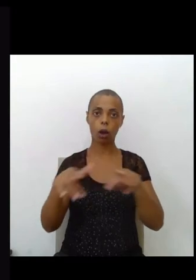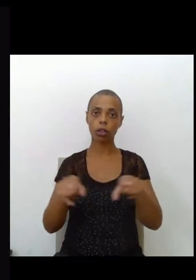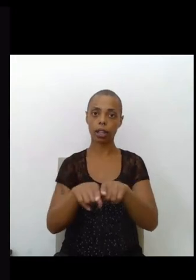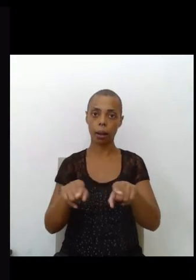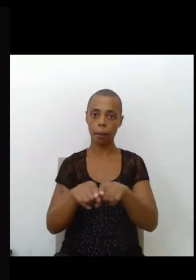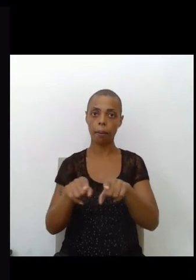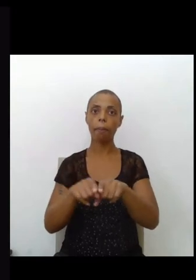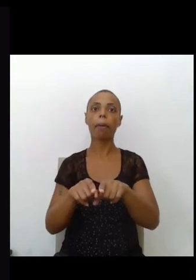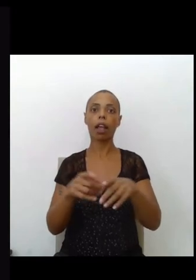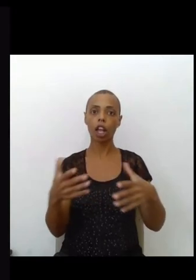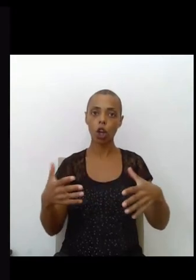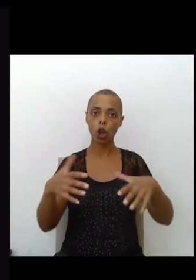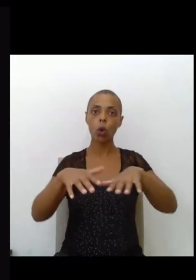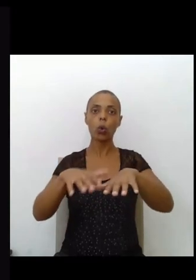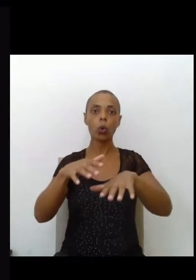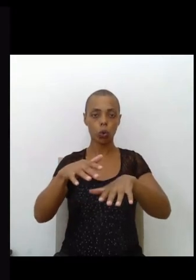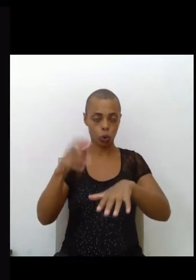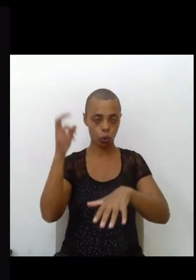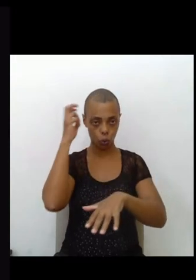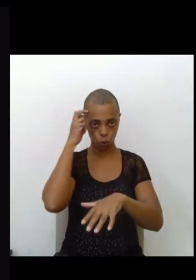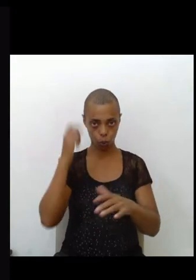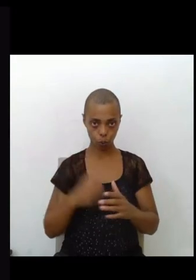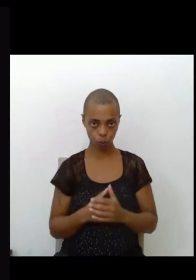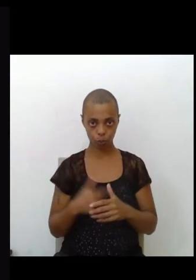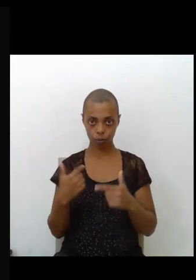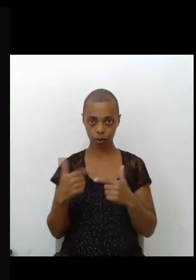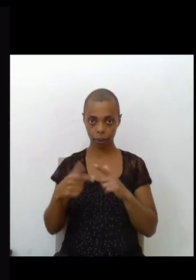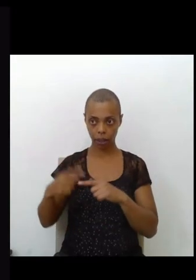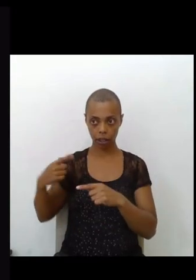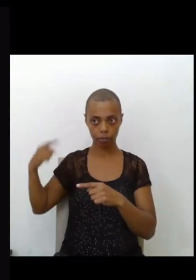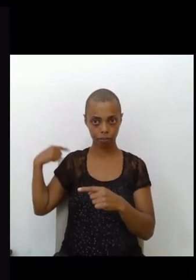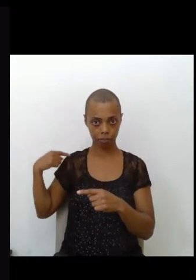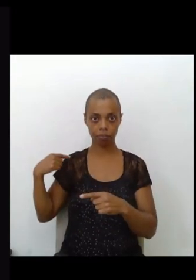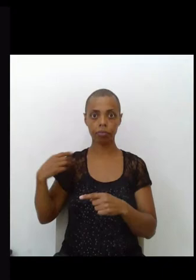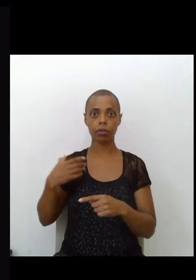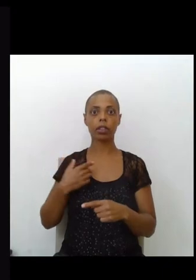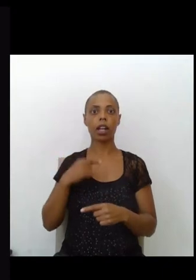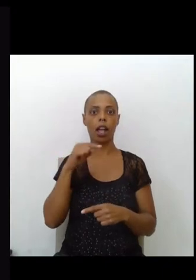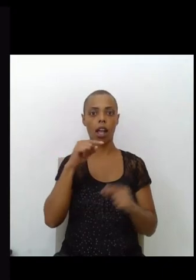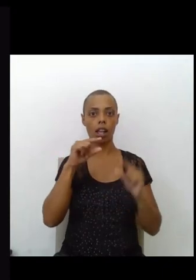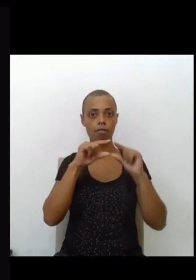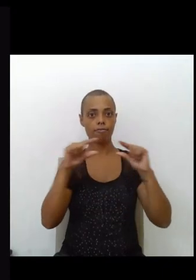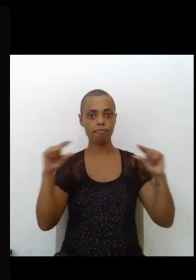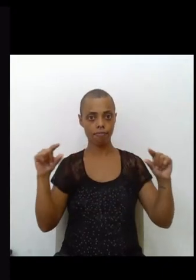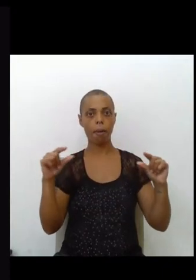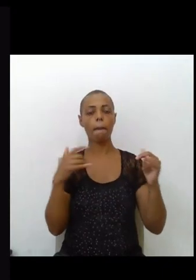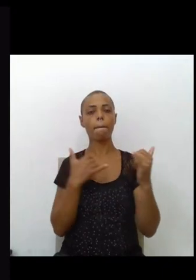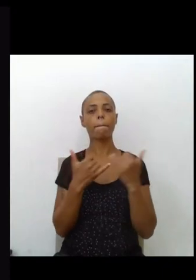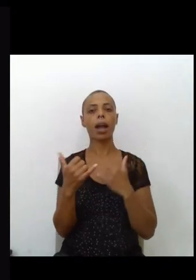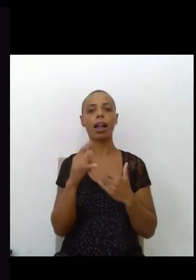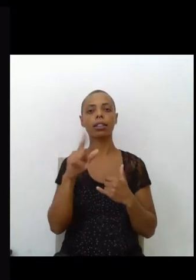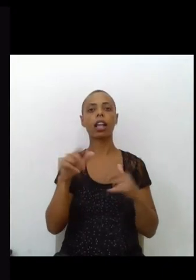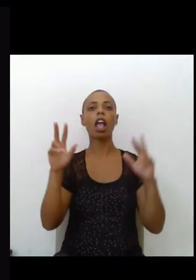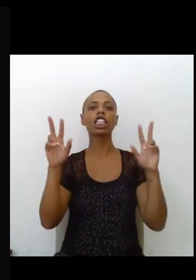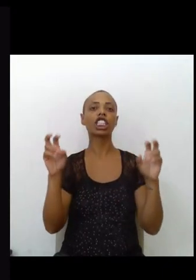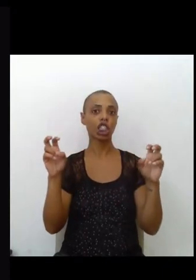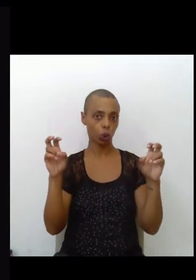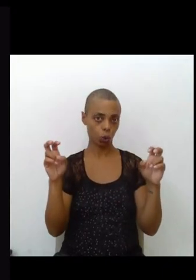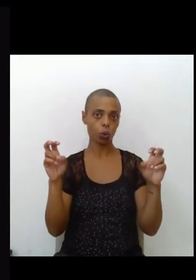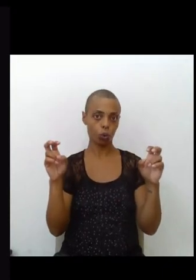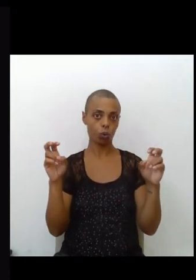in earlier work and daughter appeared to be granted the name